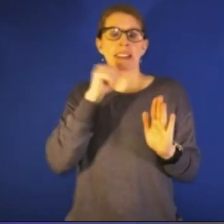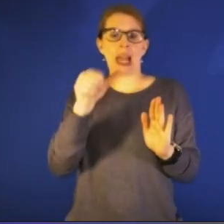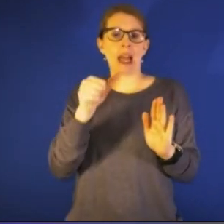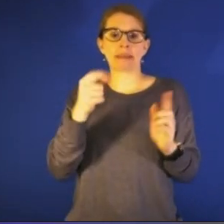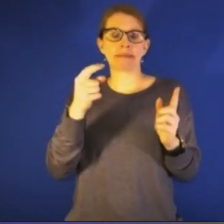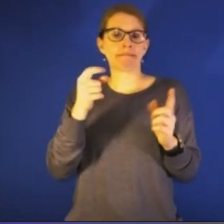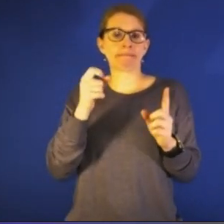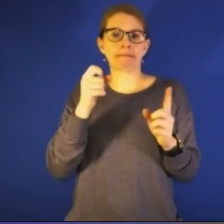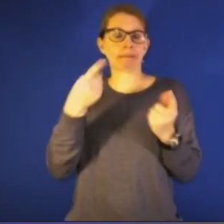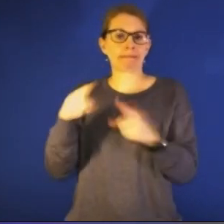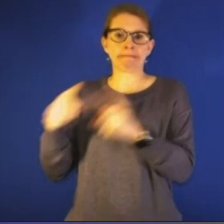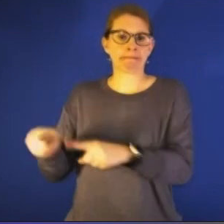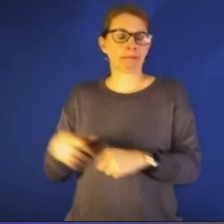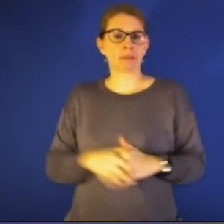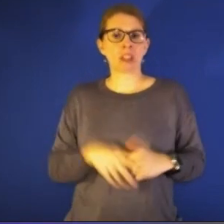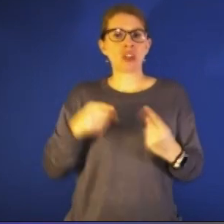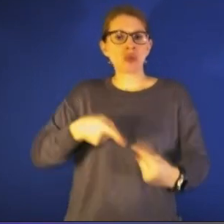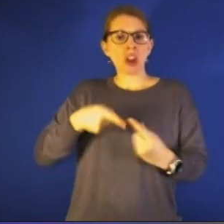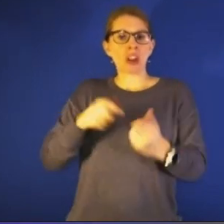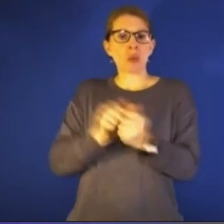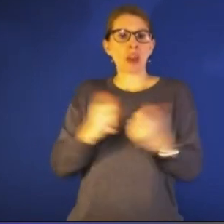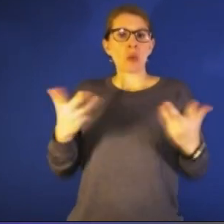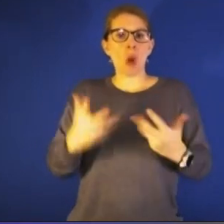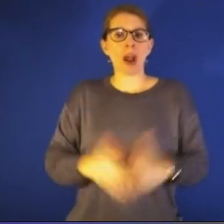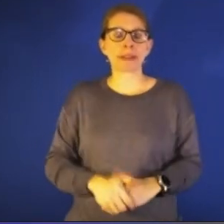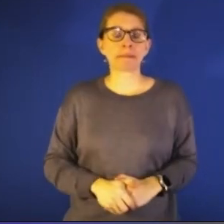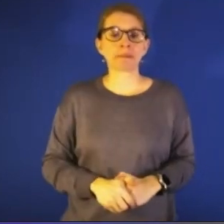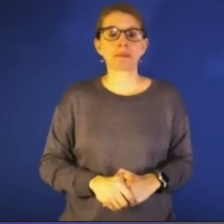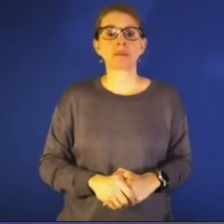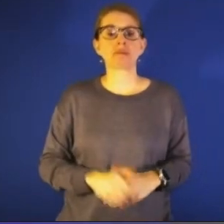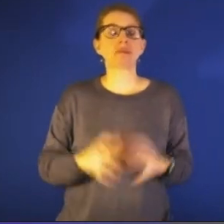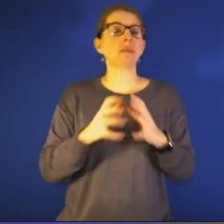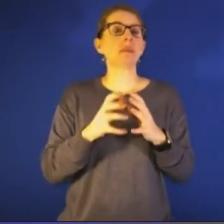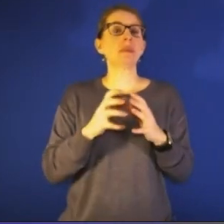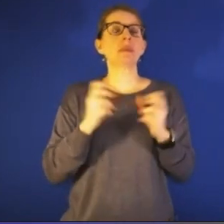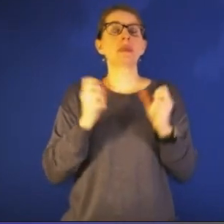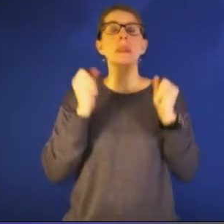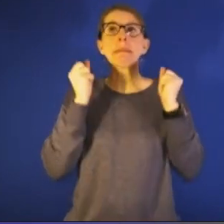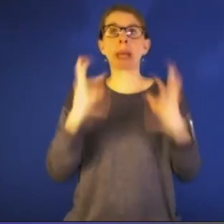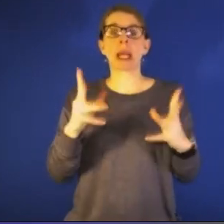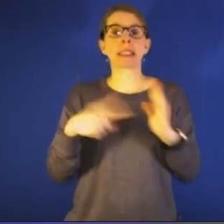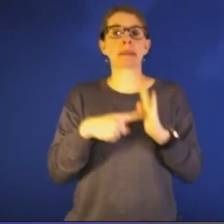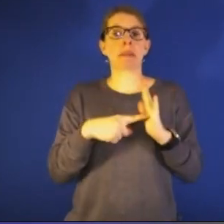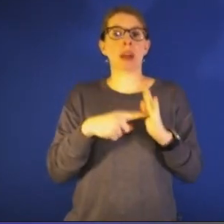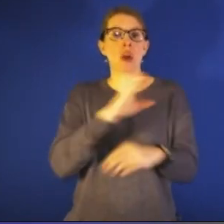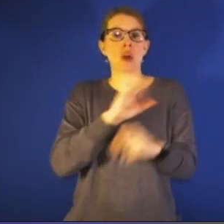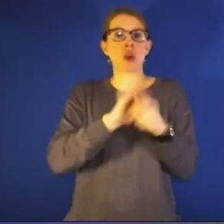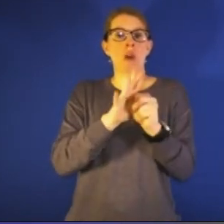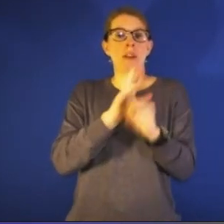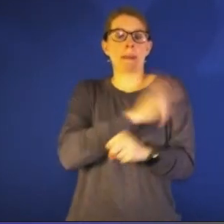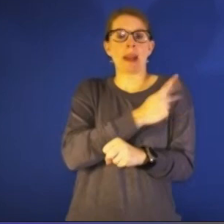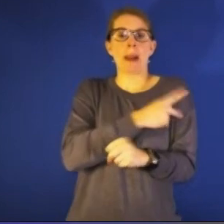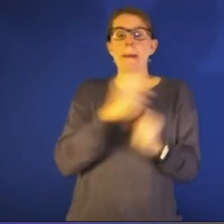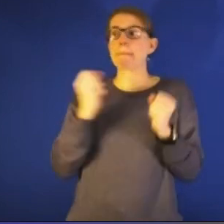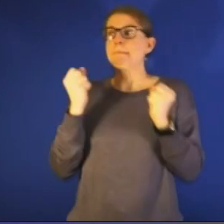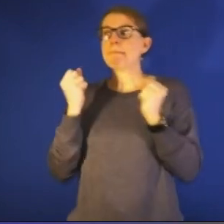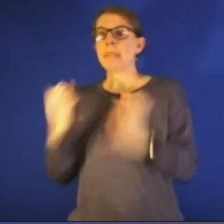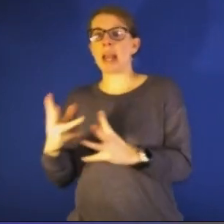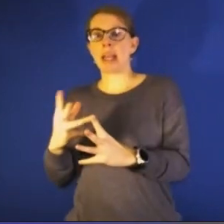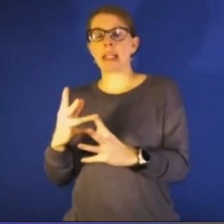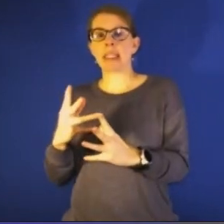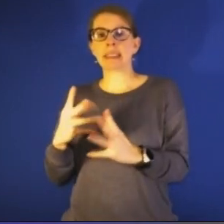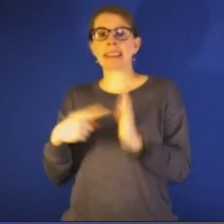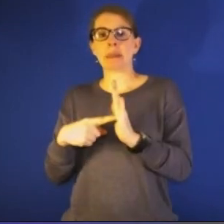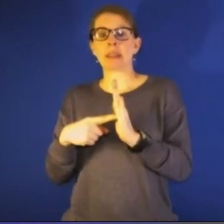problem we're struggling with is that we have too many symptomatic COVID patients and we have too many symptomatic staff who